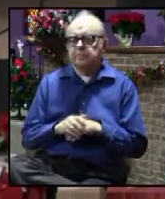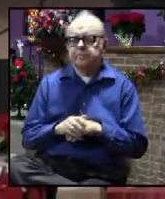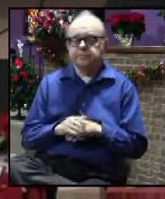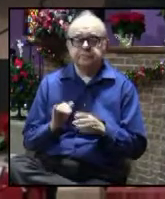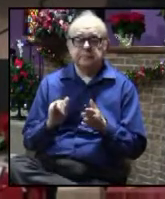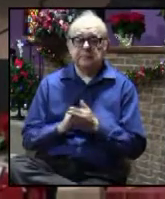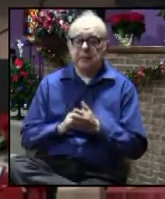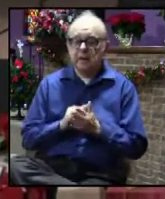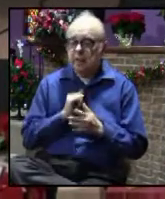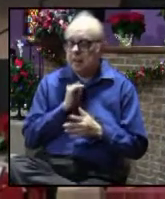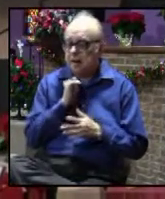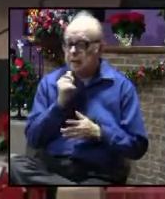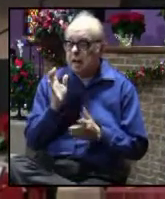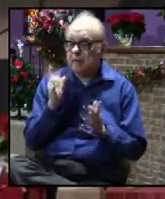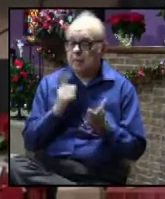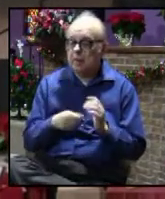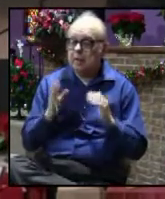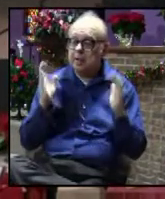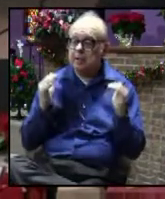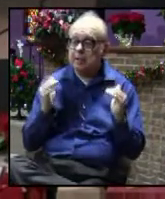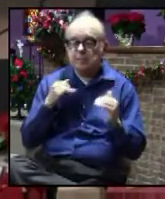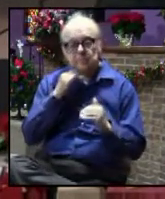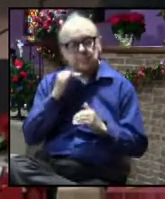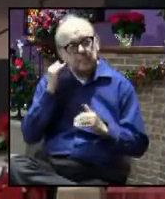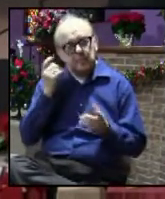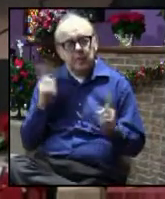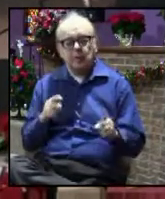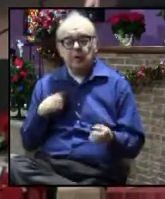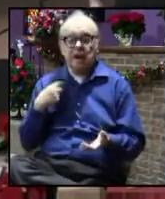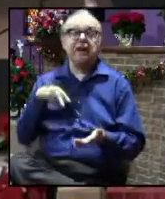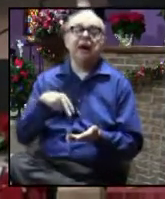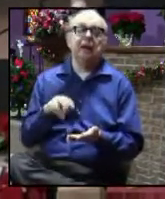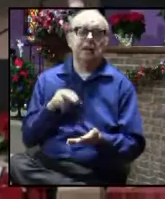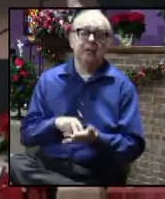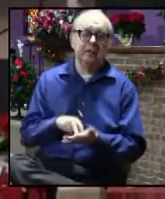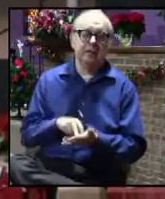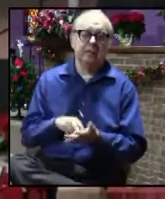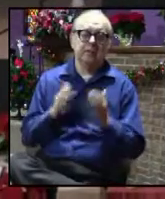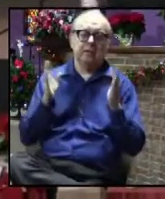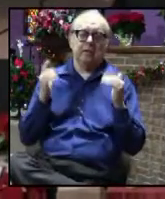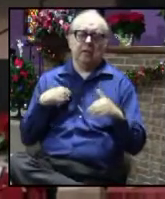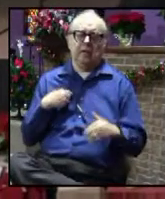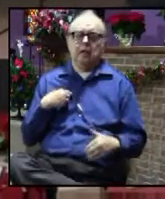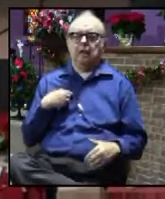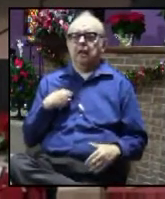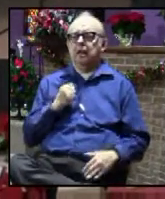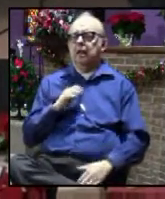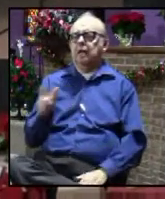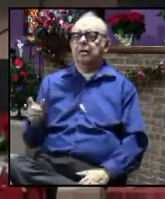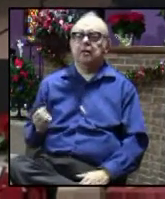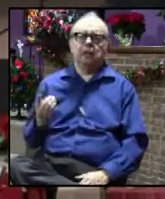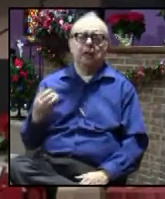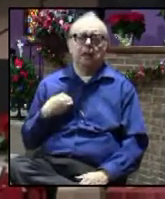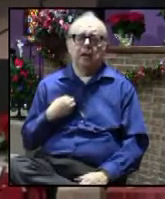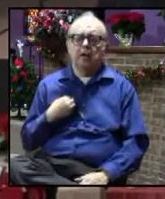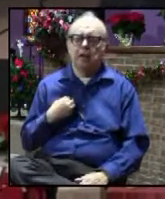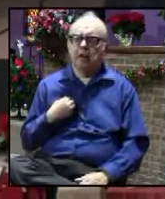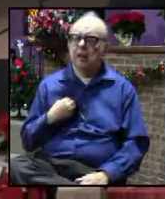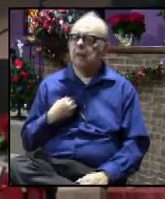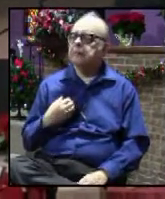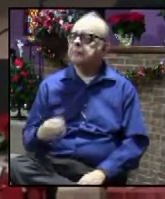This isn't what I expected. Yesterday when I got up, I expected, a lot of y'all got